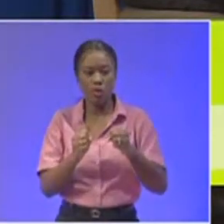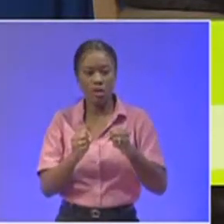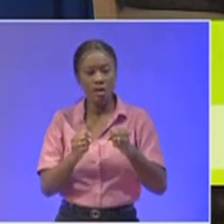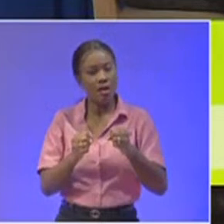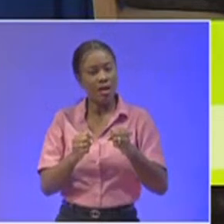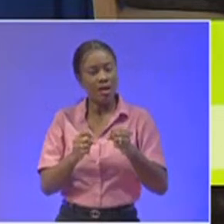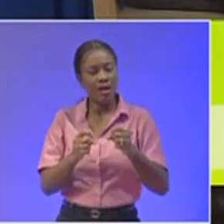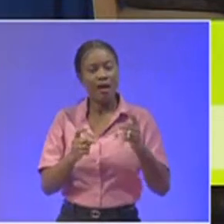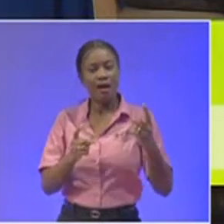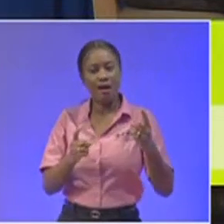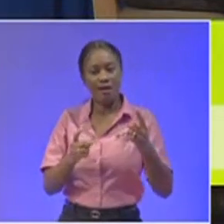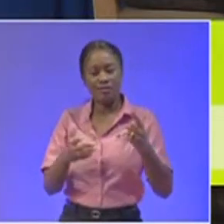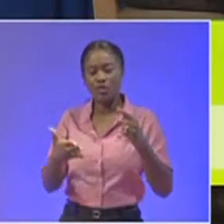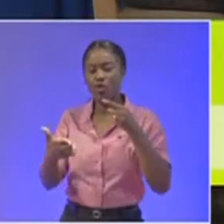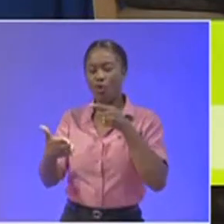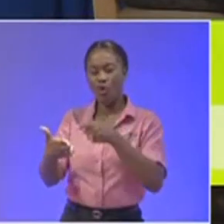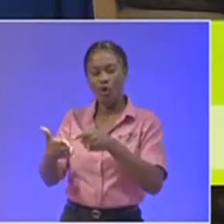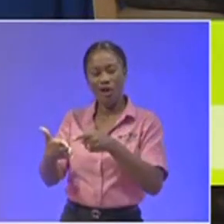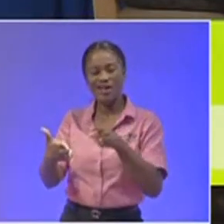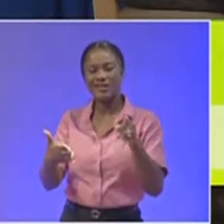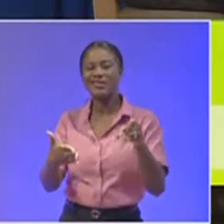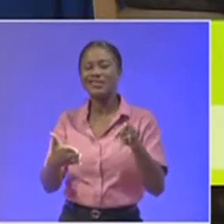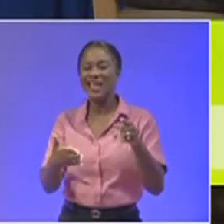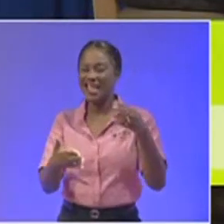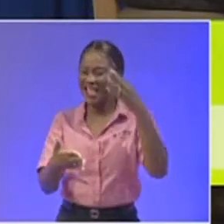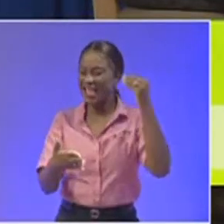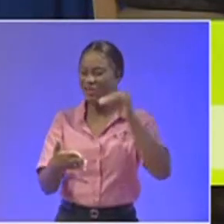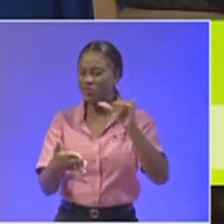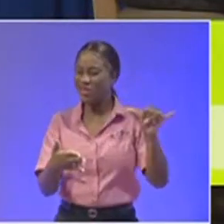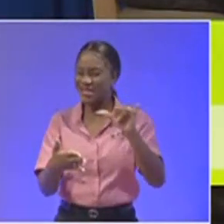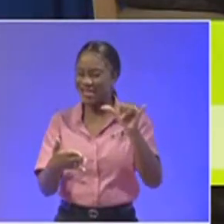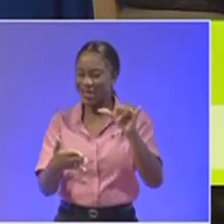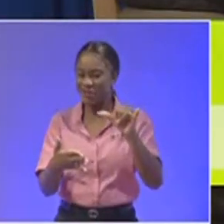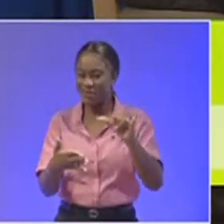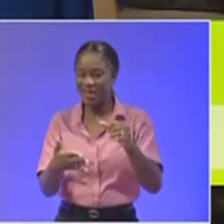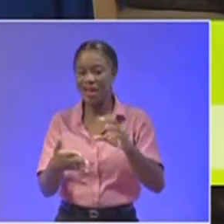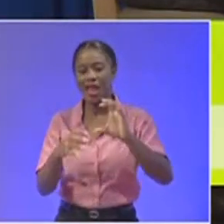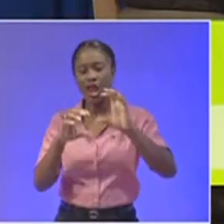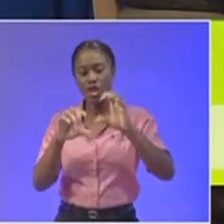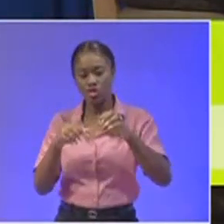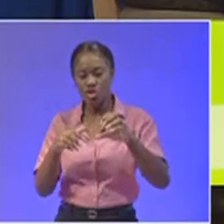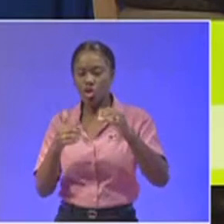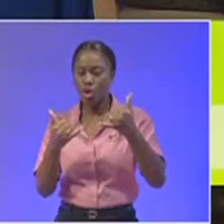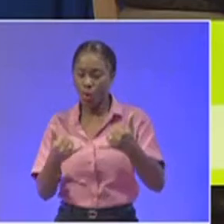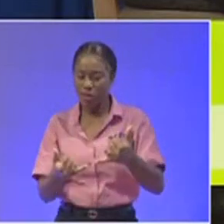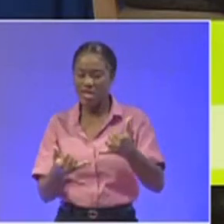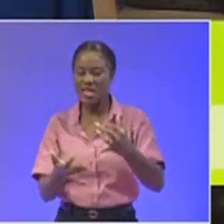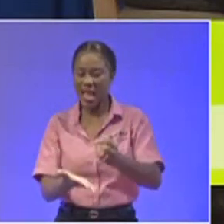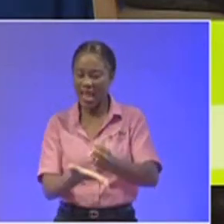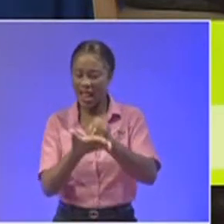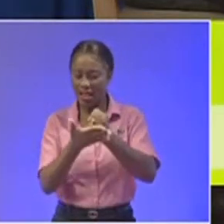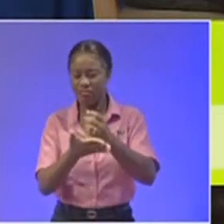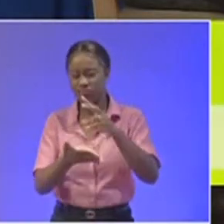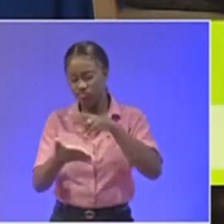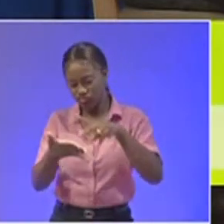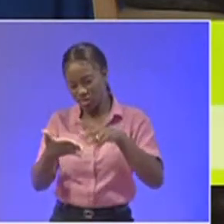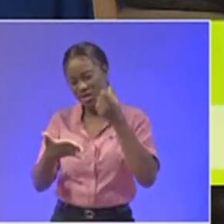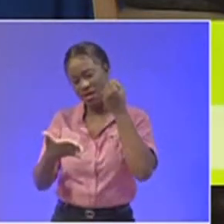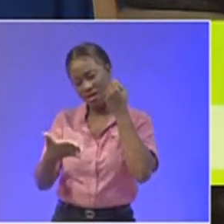draw from that and say, okay, well, this worked for this person, they're able to cite the reference and use it towards their own ends.